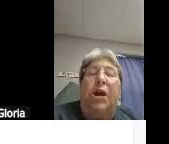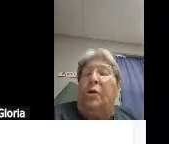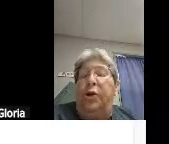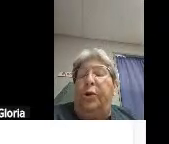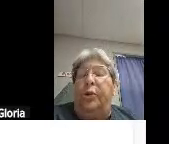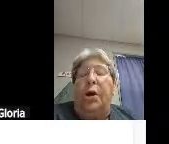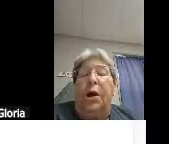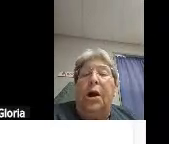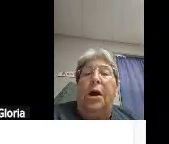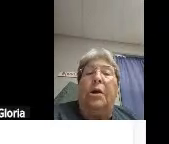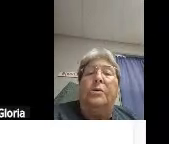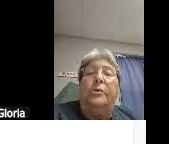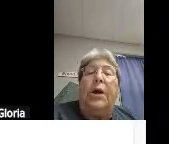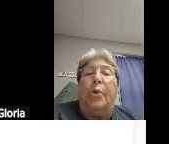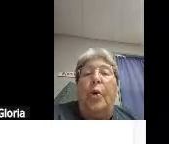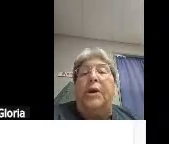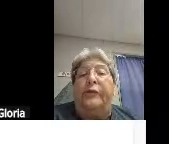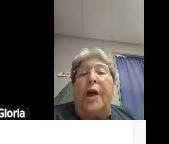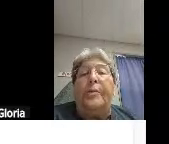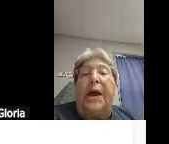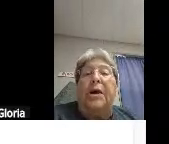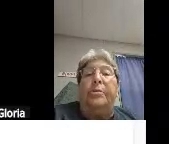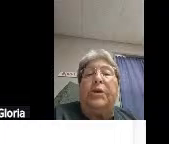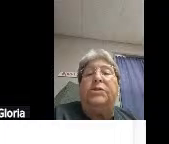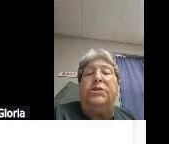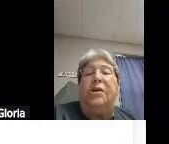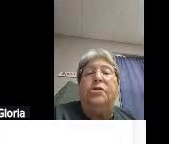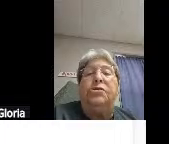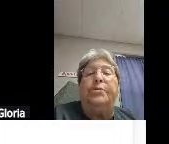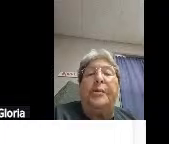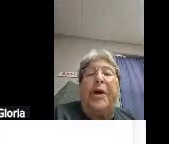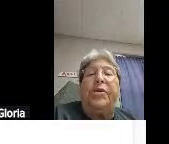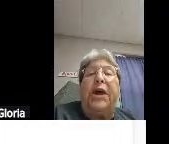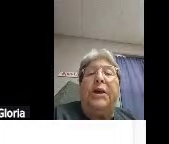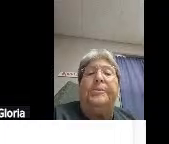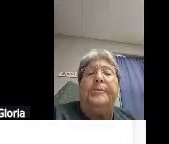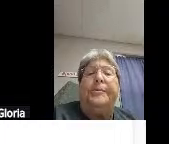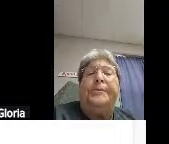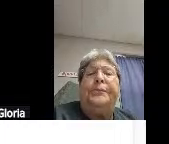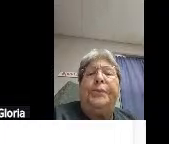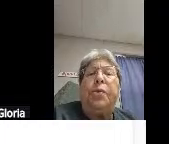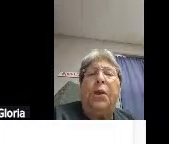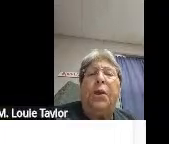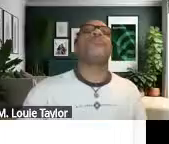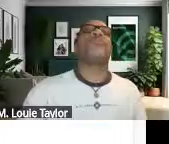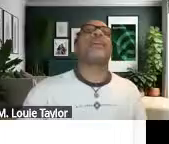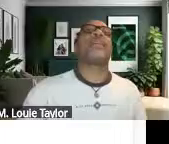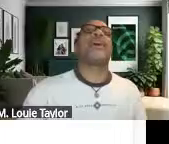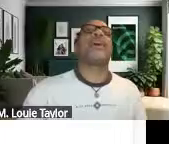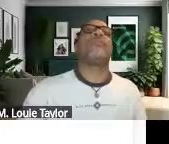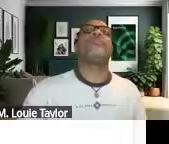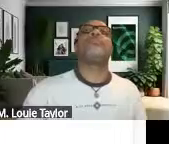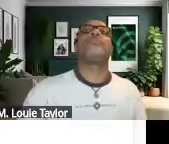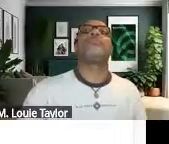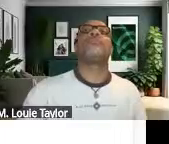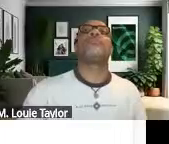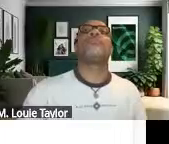does it tell you like when to follow back up? Does it tell you something about that? Nope. Right You know,